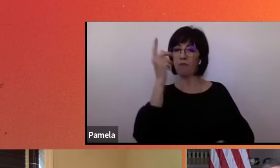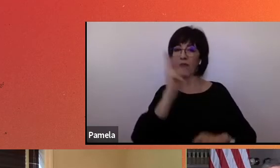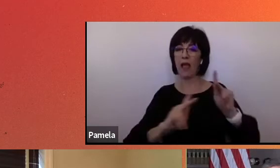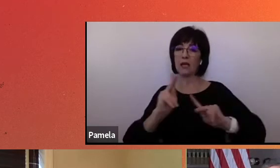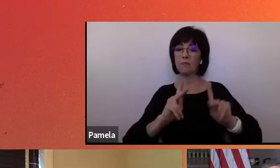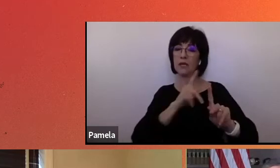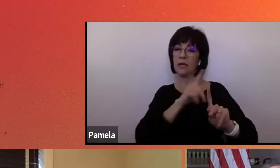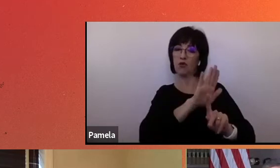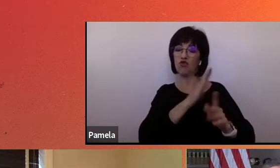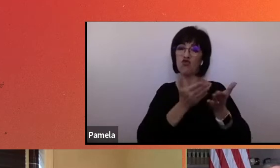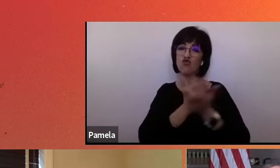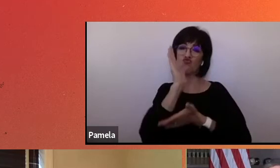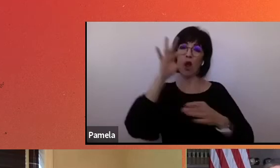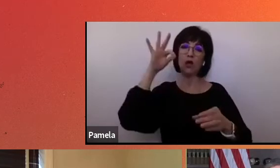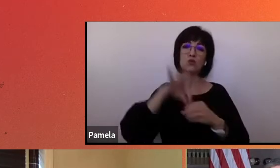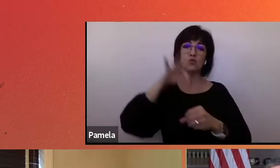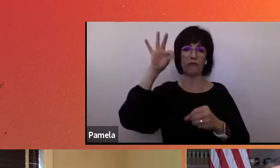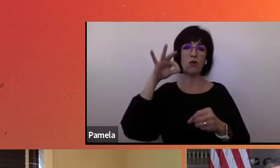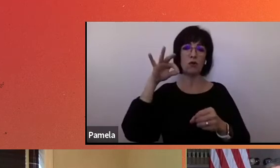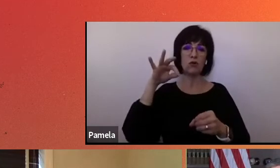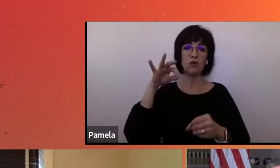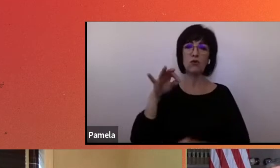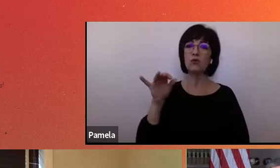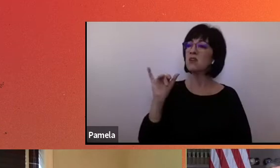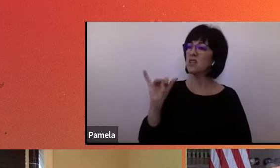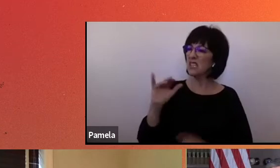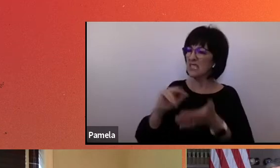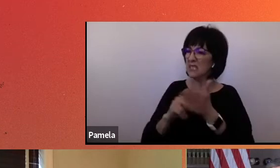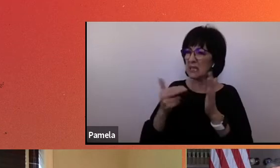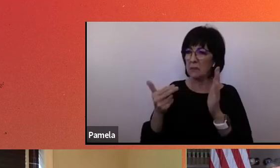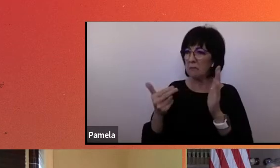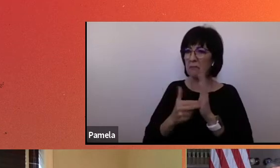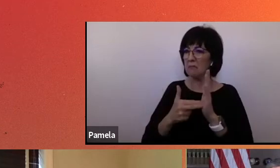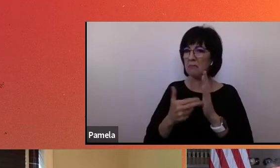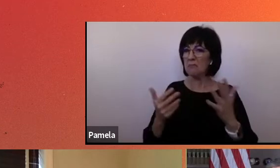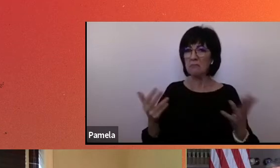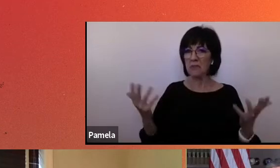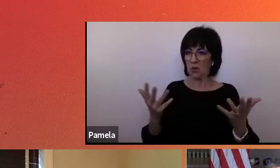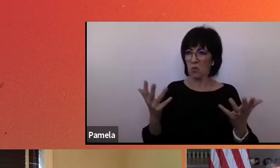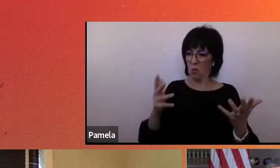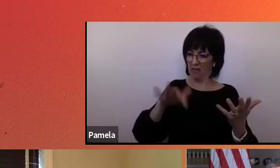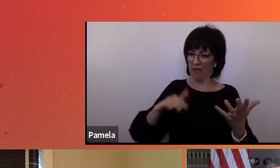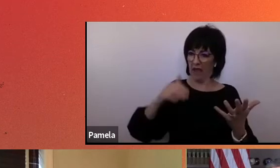So effectively, what did that mean on the ground in the state during